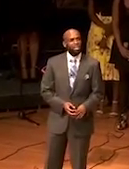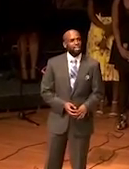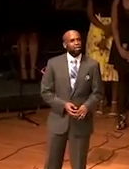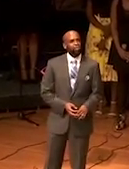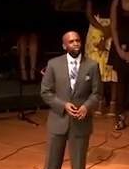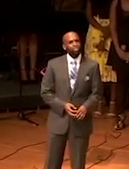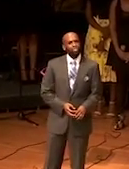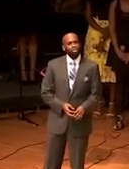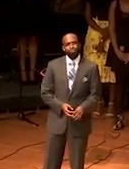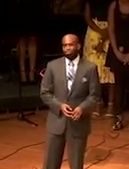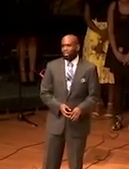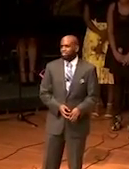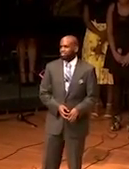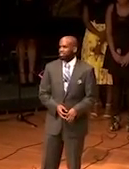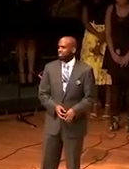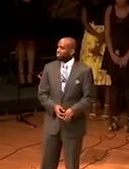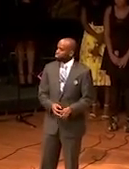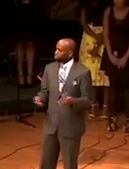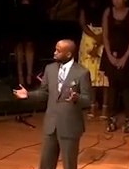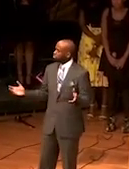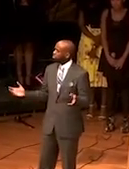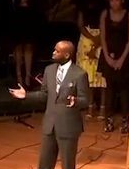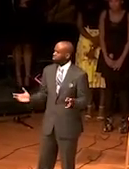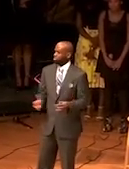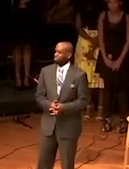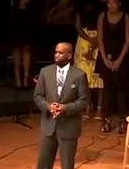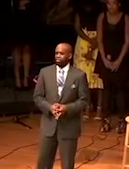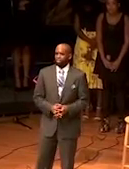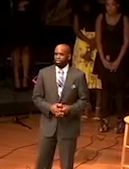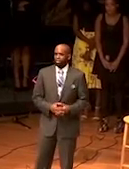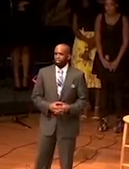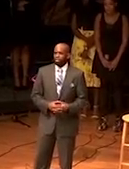As you stand, I want you to embrace the exposure.